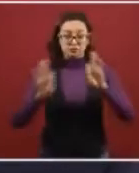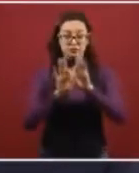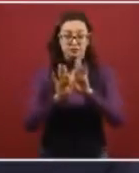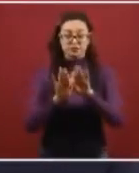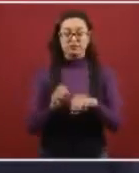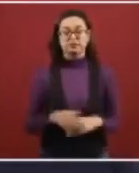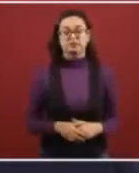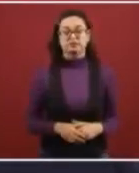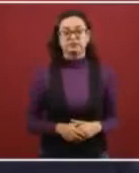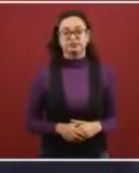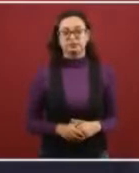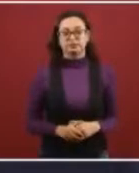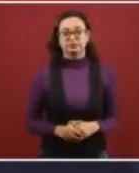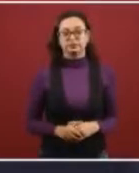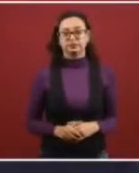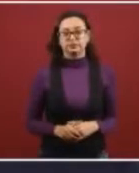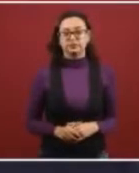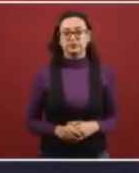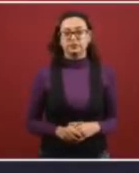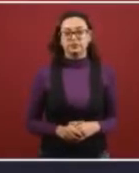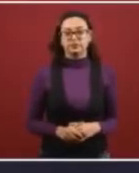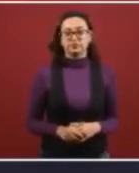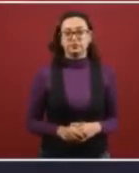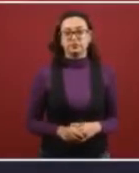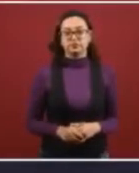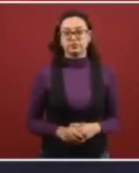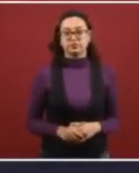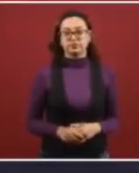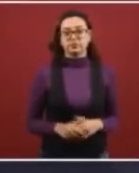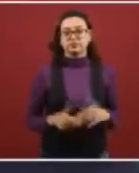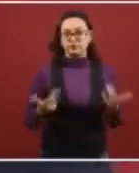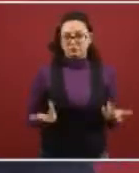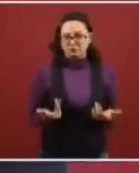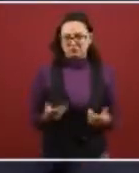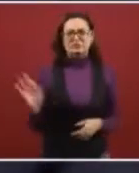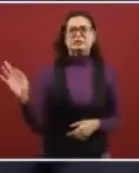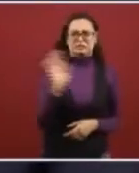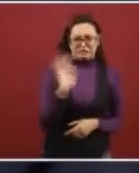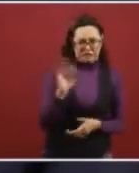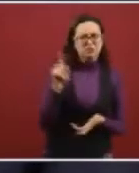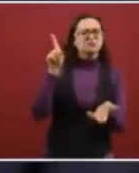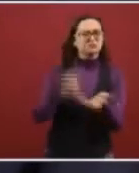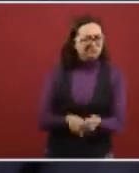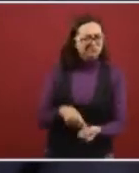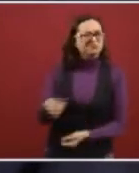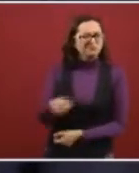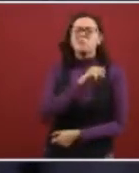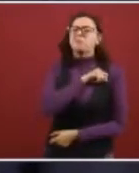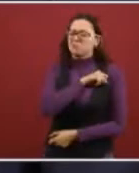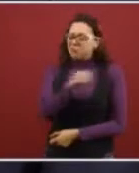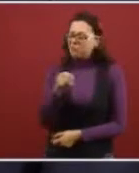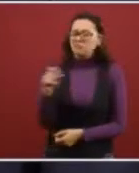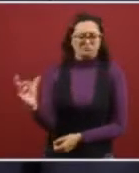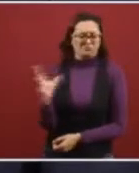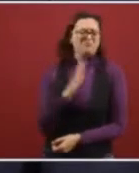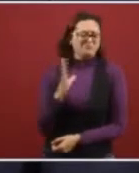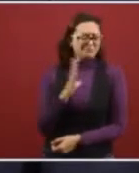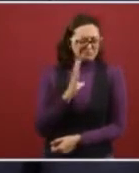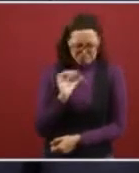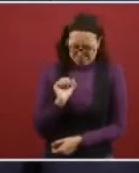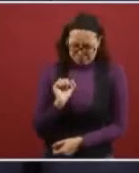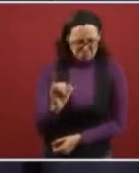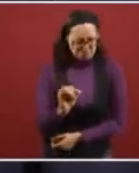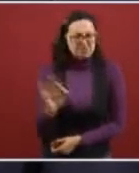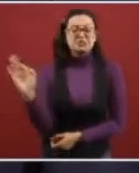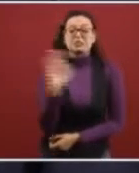es que no is that se toleran we don't tolerate esos delitos.